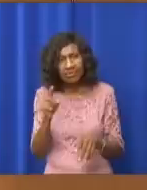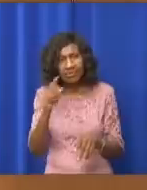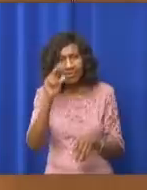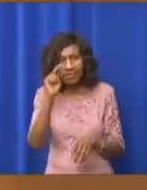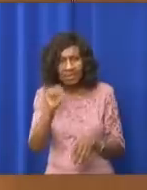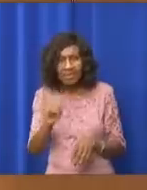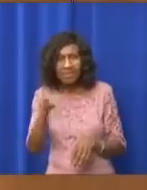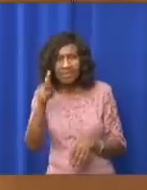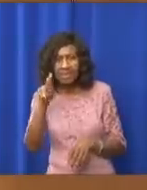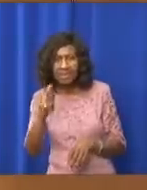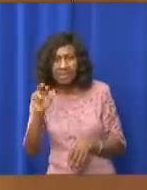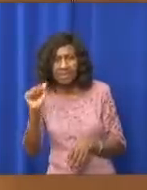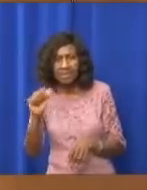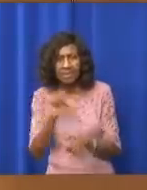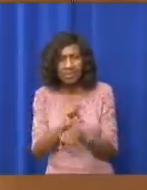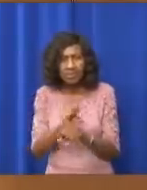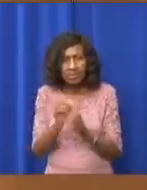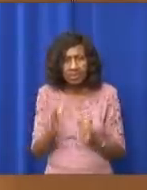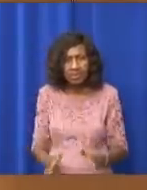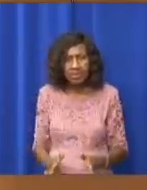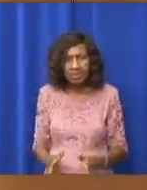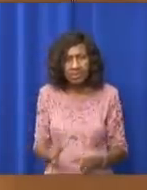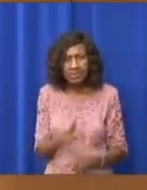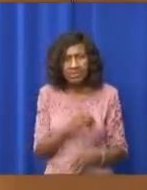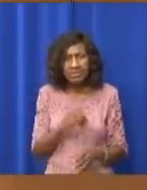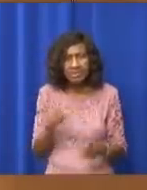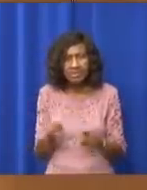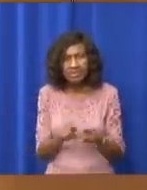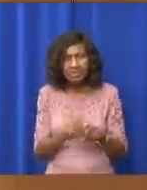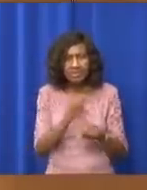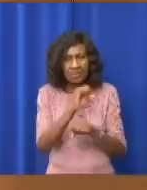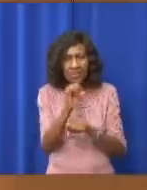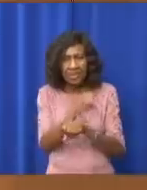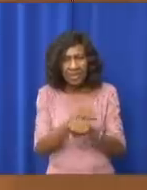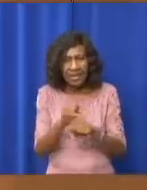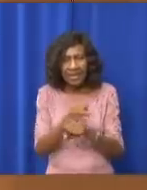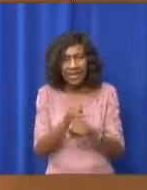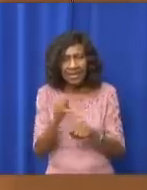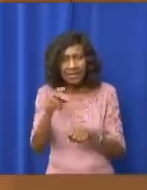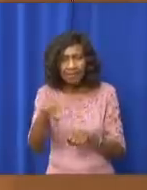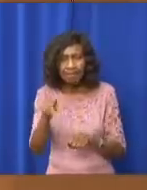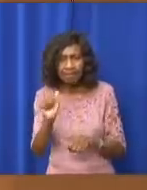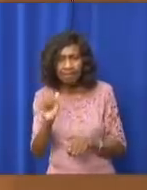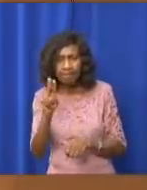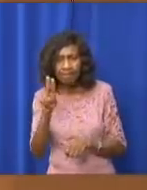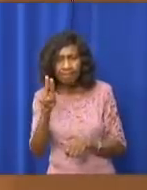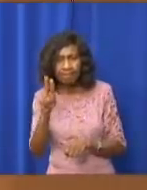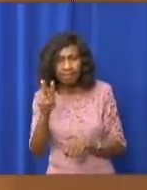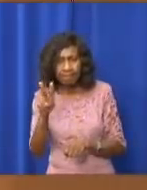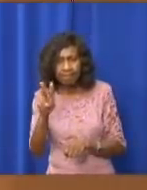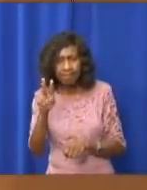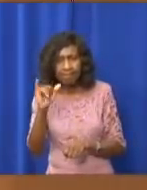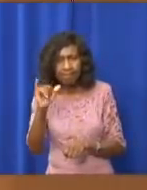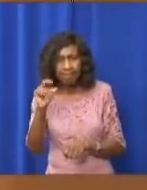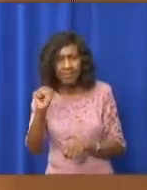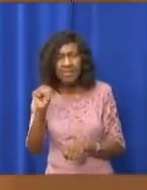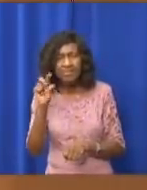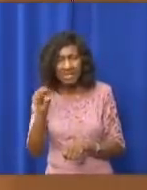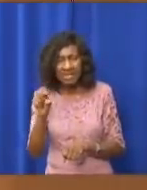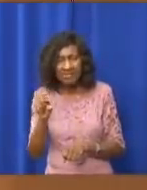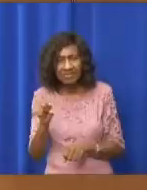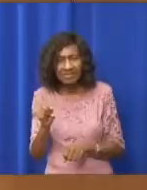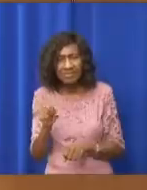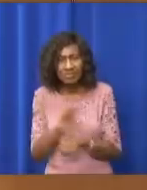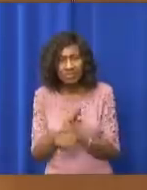island paving crews. So we are up and going. The guys are moving as quickly as they can. We have a